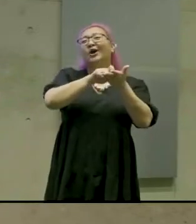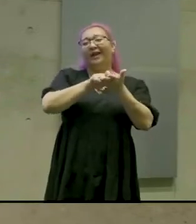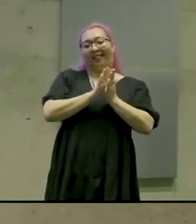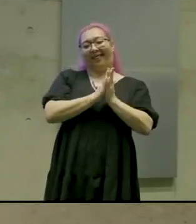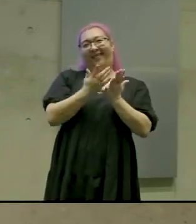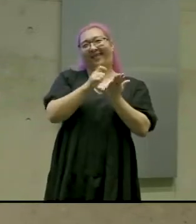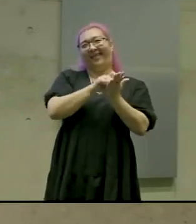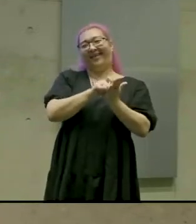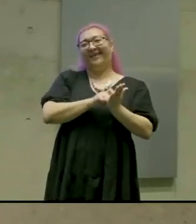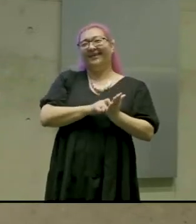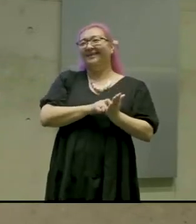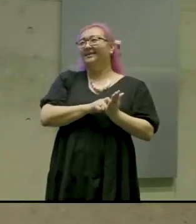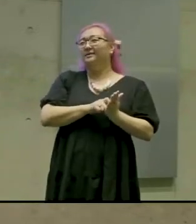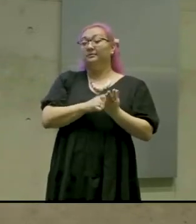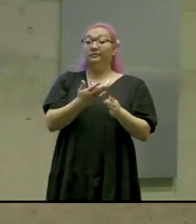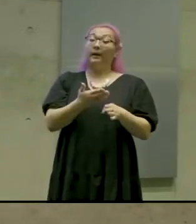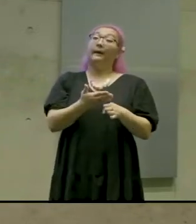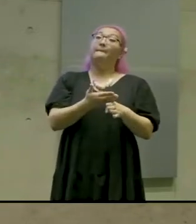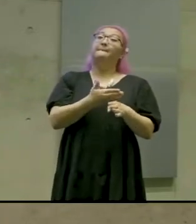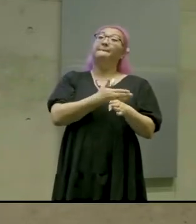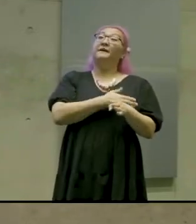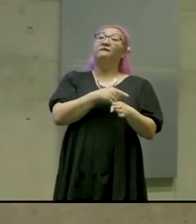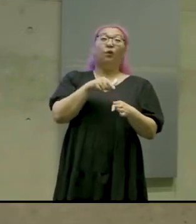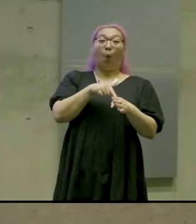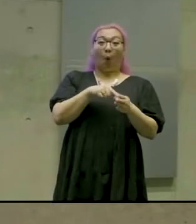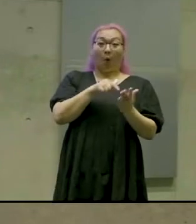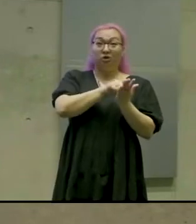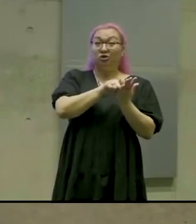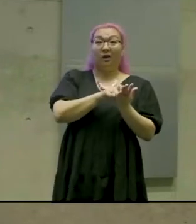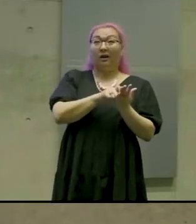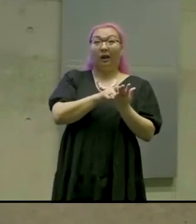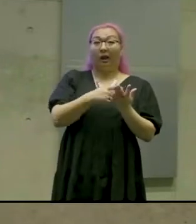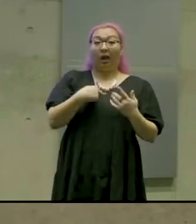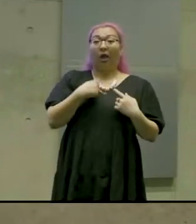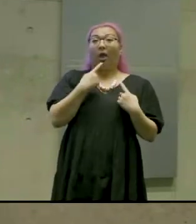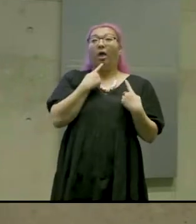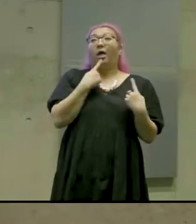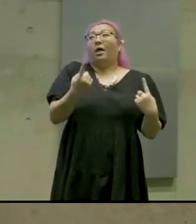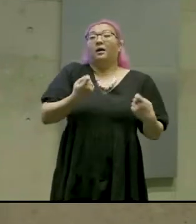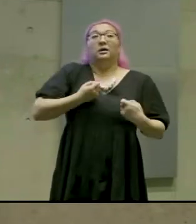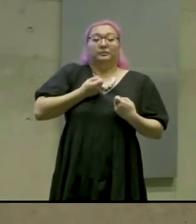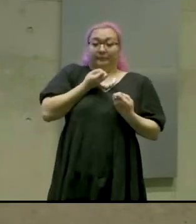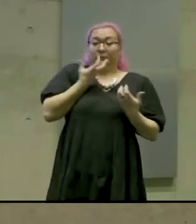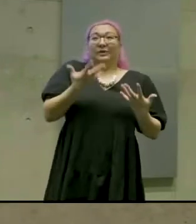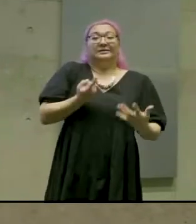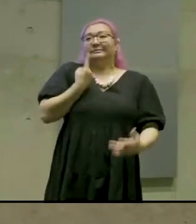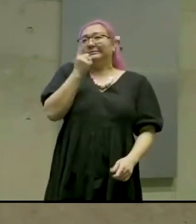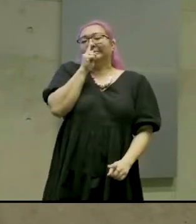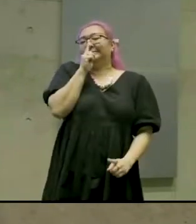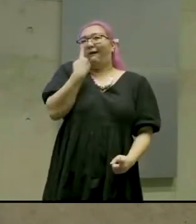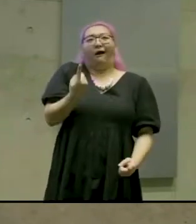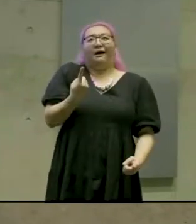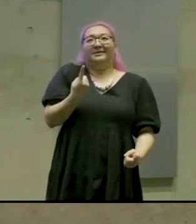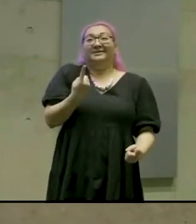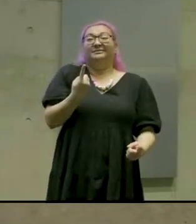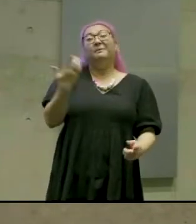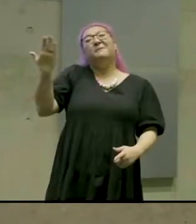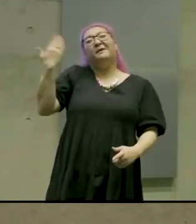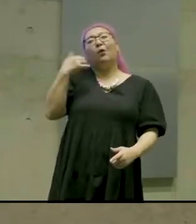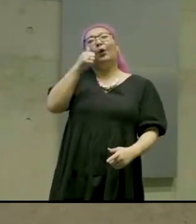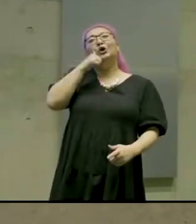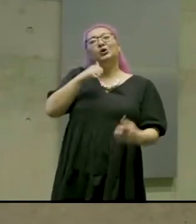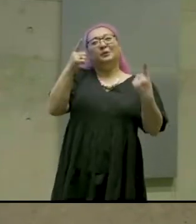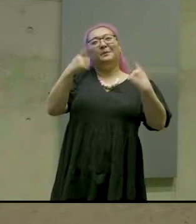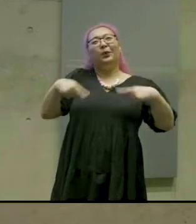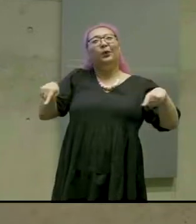of journaling, and before that, I really couldn't express myself through words. I was always tending to use music and